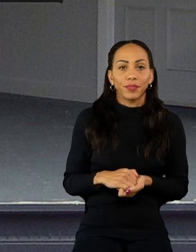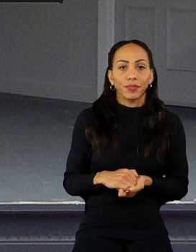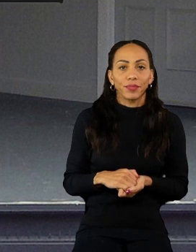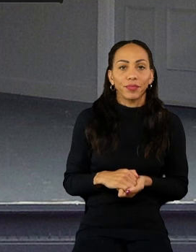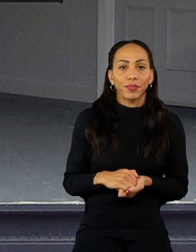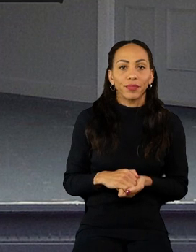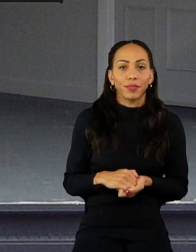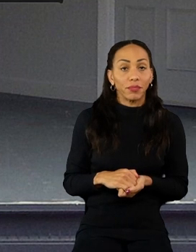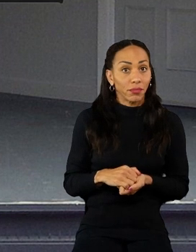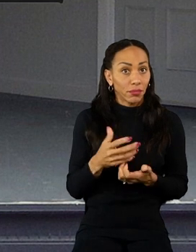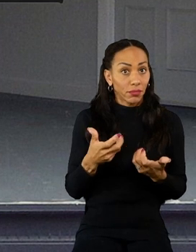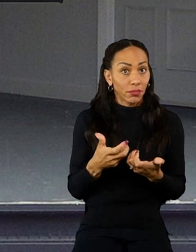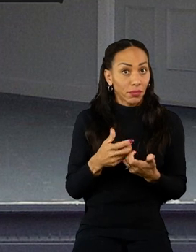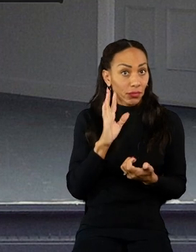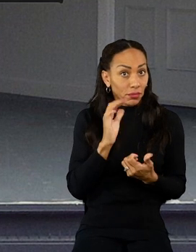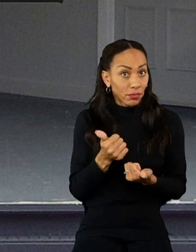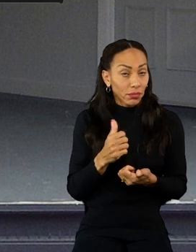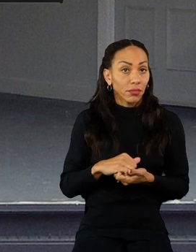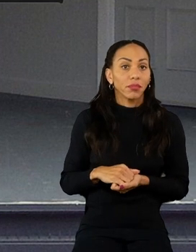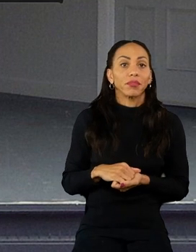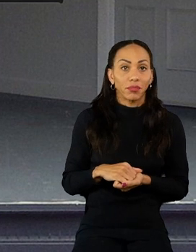best way for us to go.